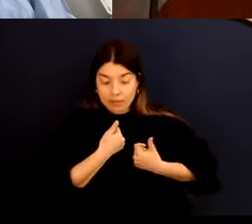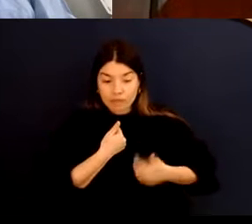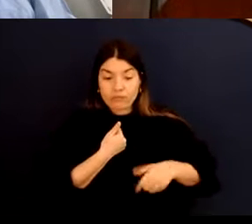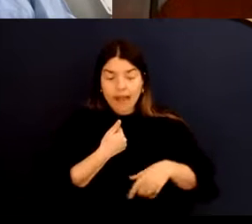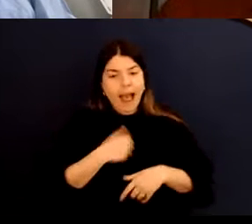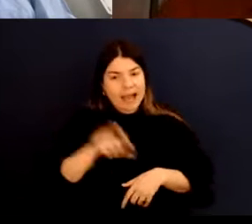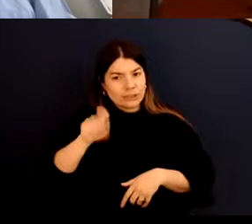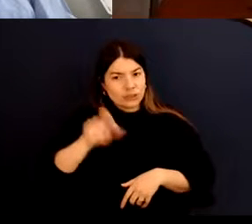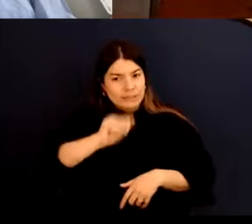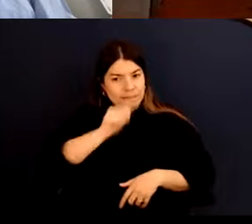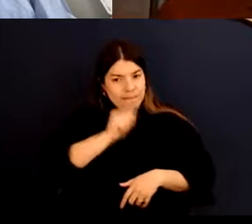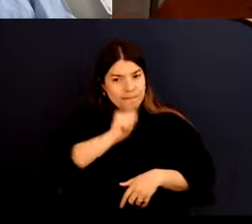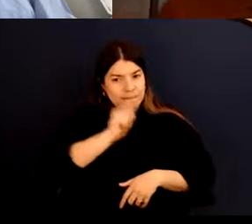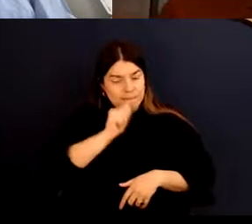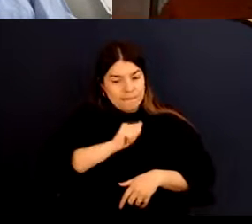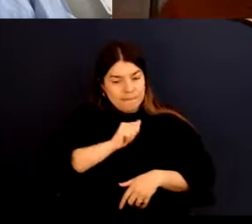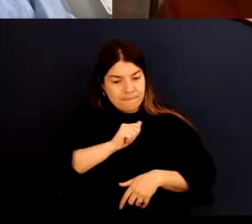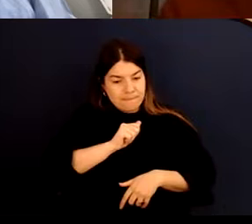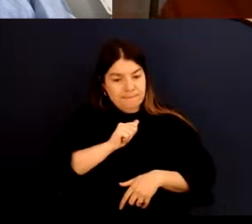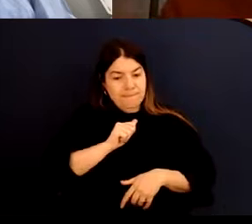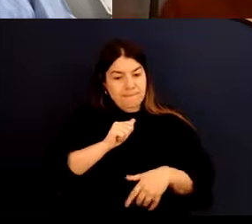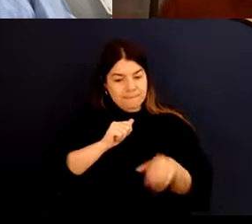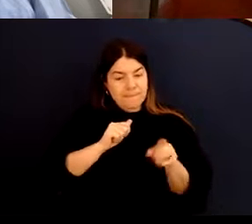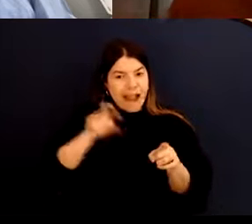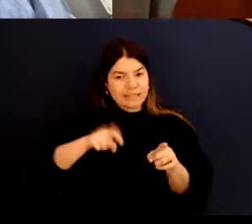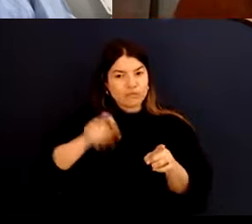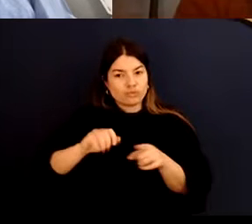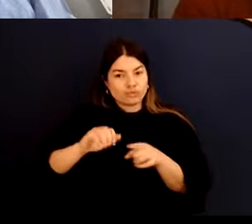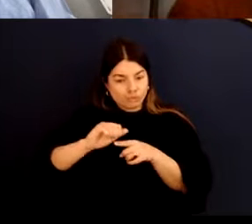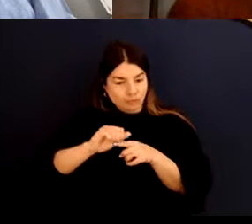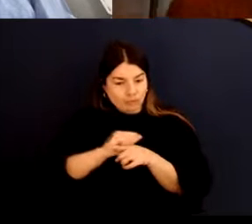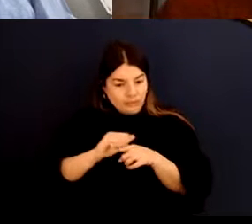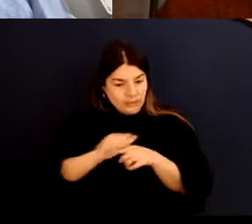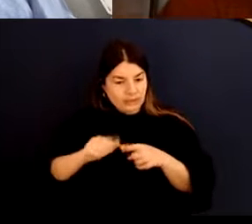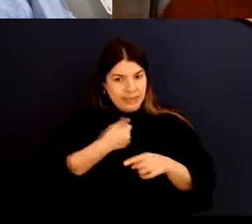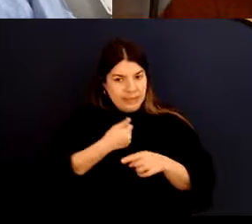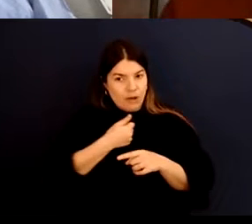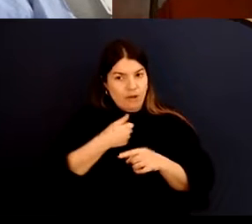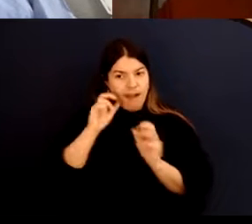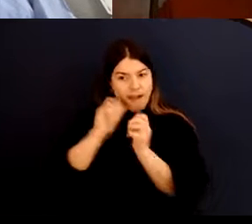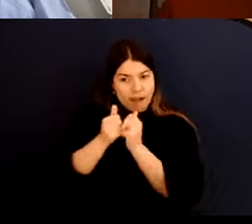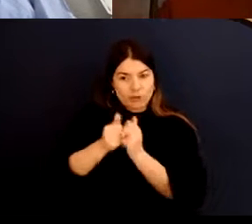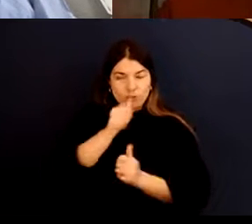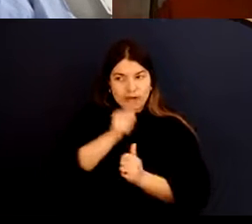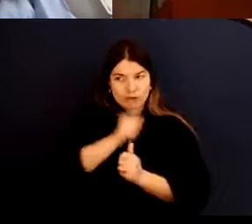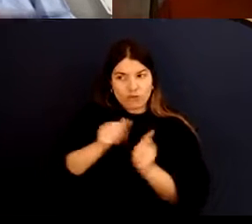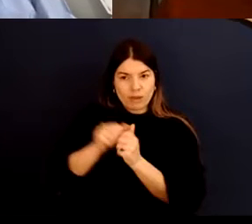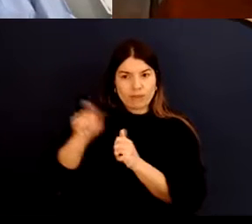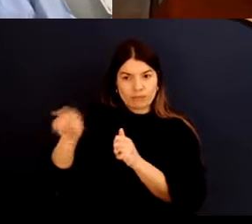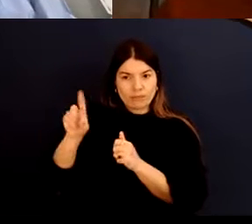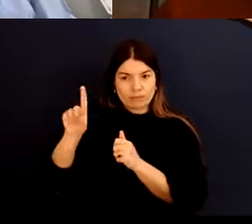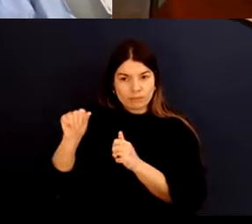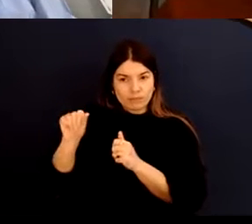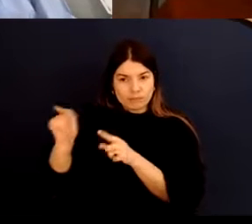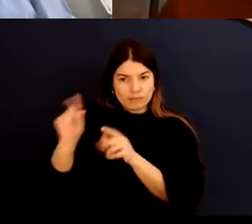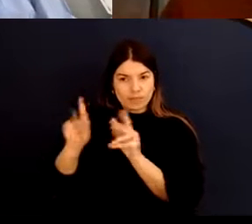and that's because I have to be trained to be patient with people with disabilities. So customer service and technical support